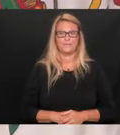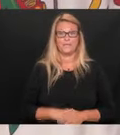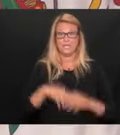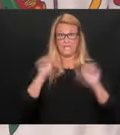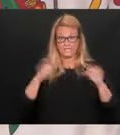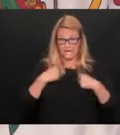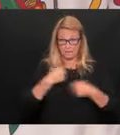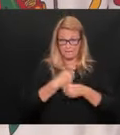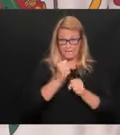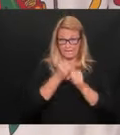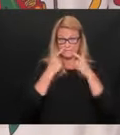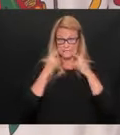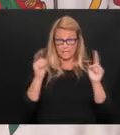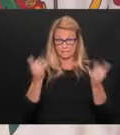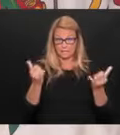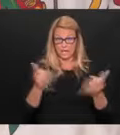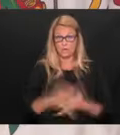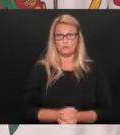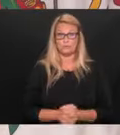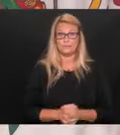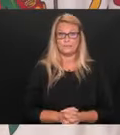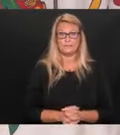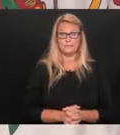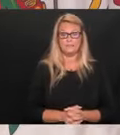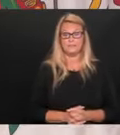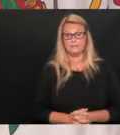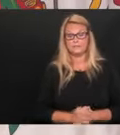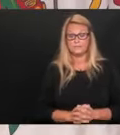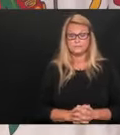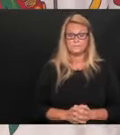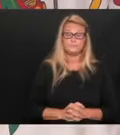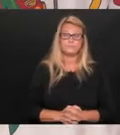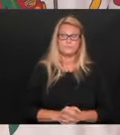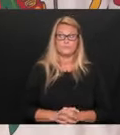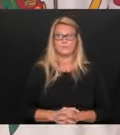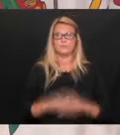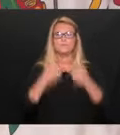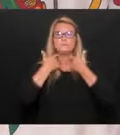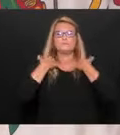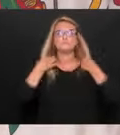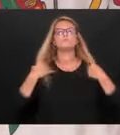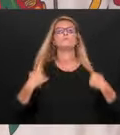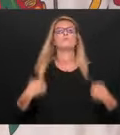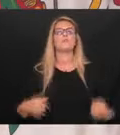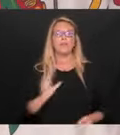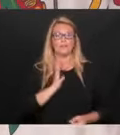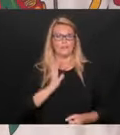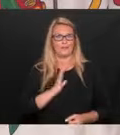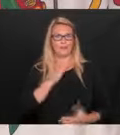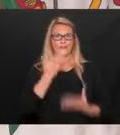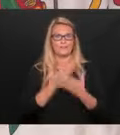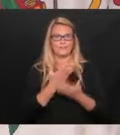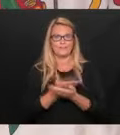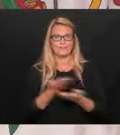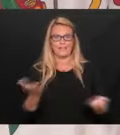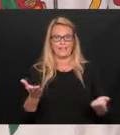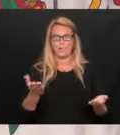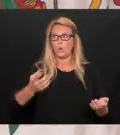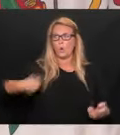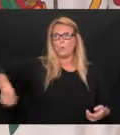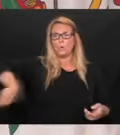announcement? Okay, here's a really good thing. You know, all of us have really worked